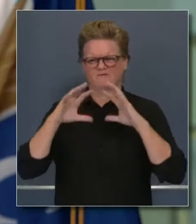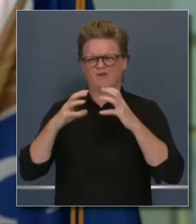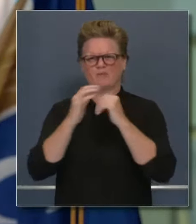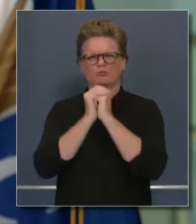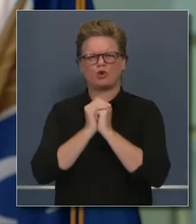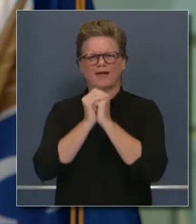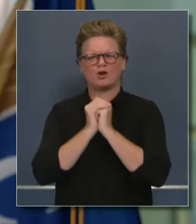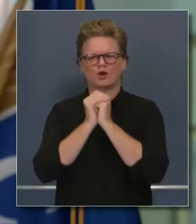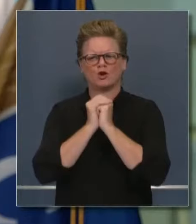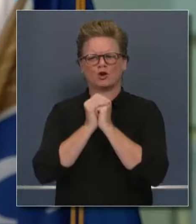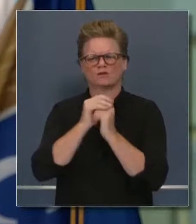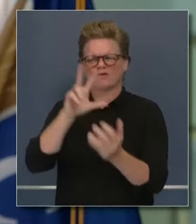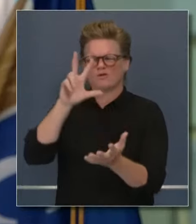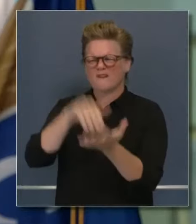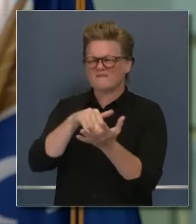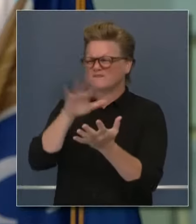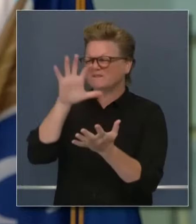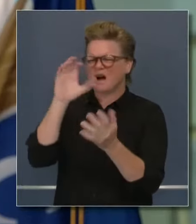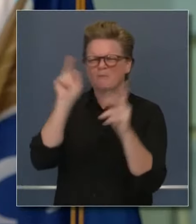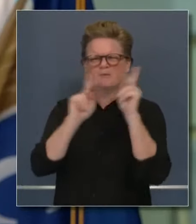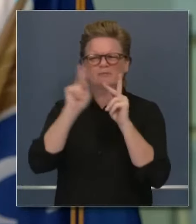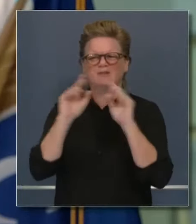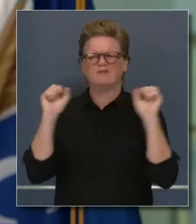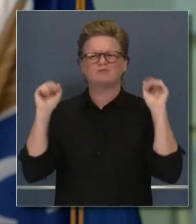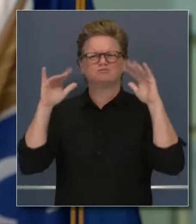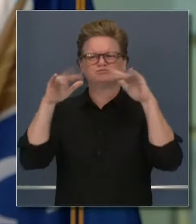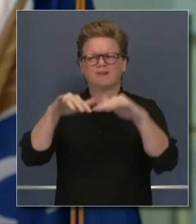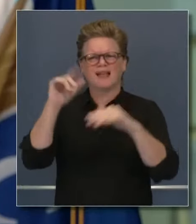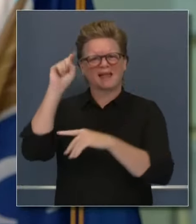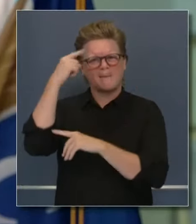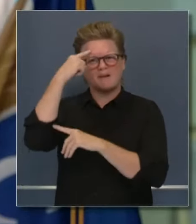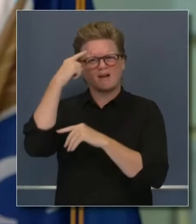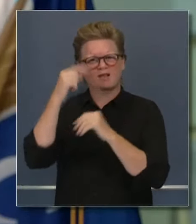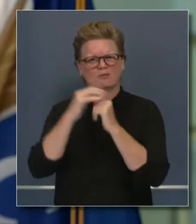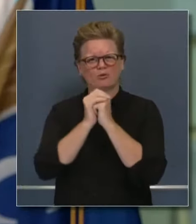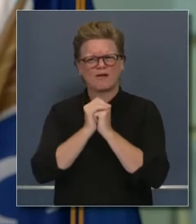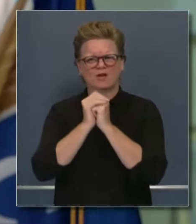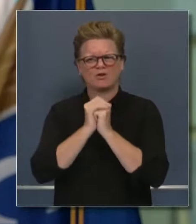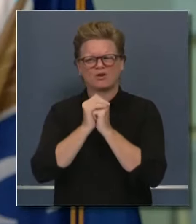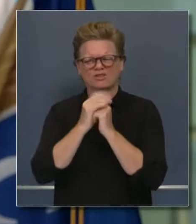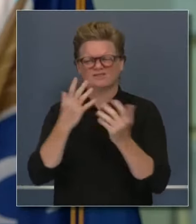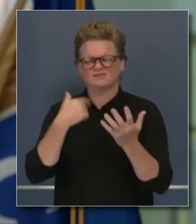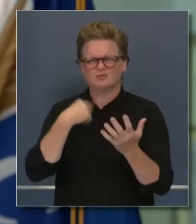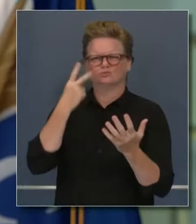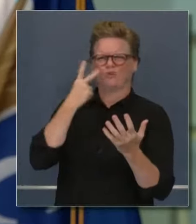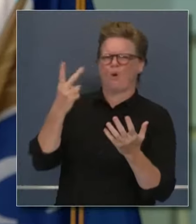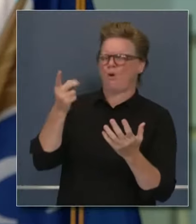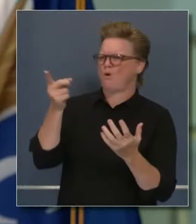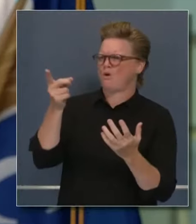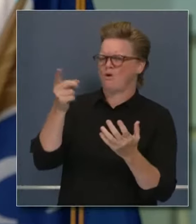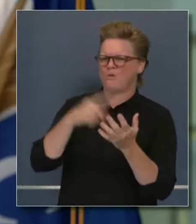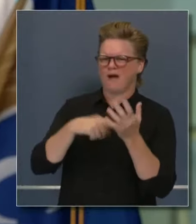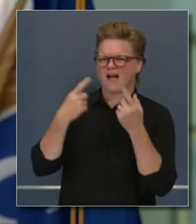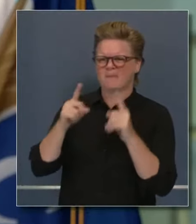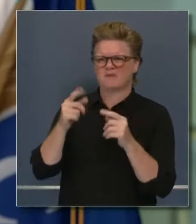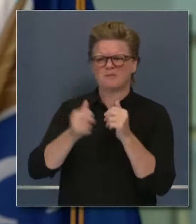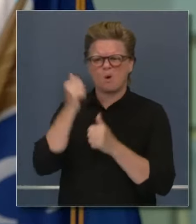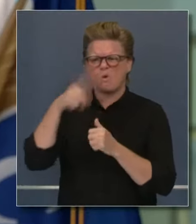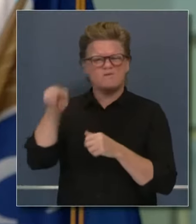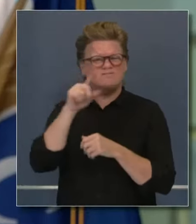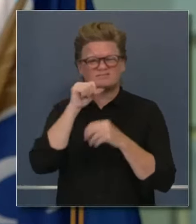3,500 people on the lawn. The video and photos of it clearly show that most people weren't wearing